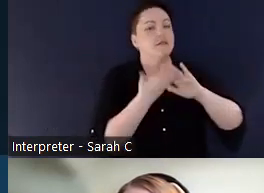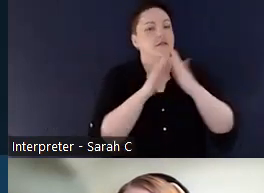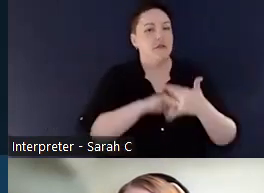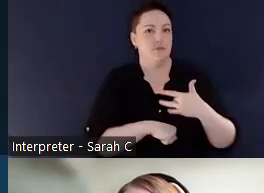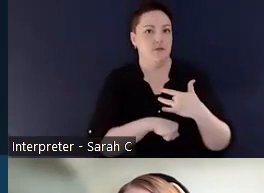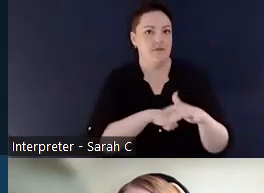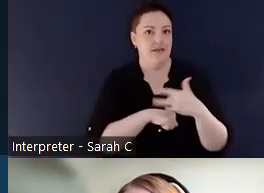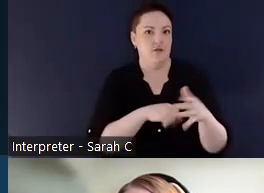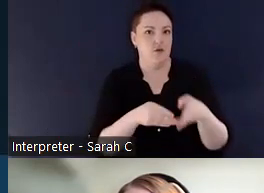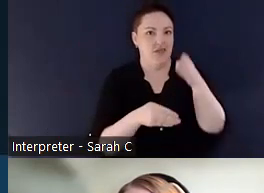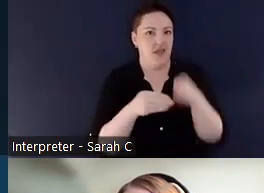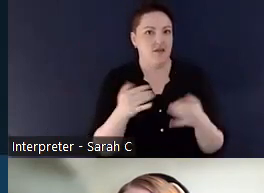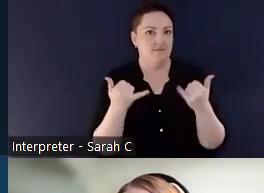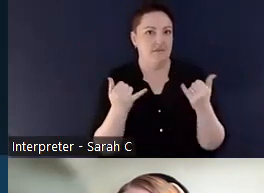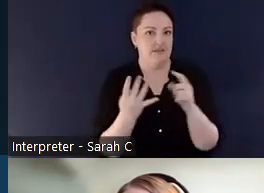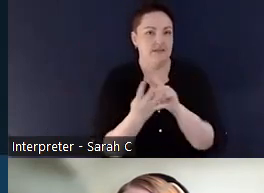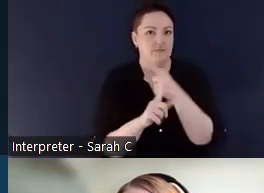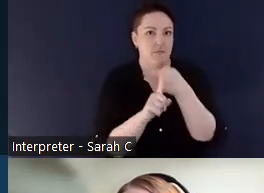month.